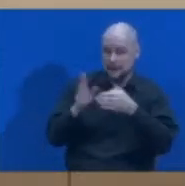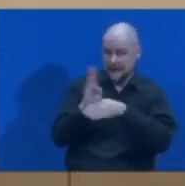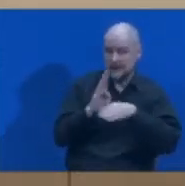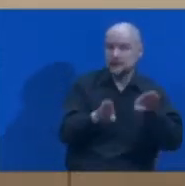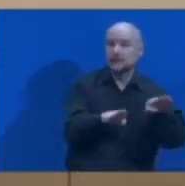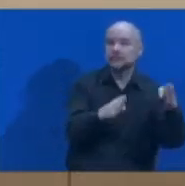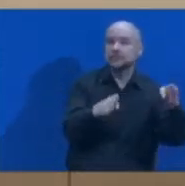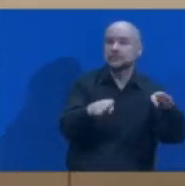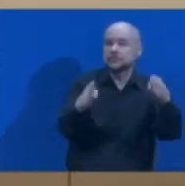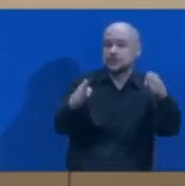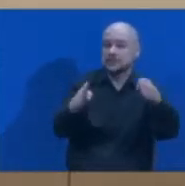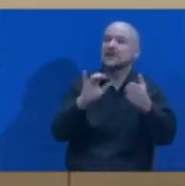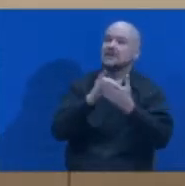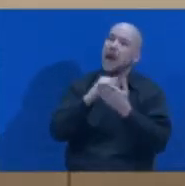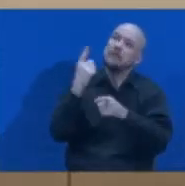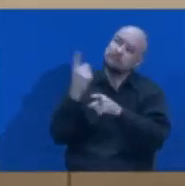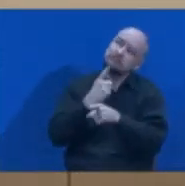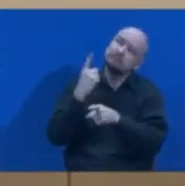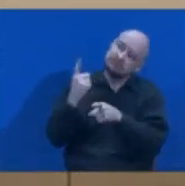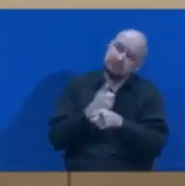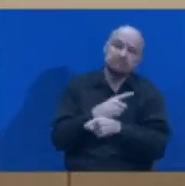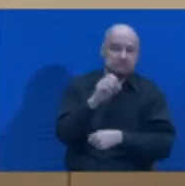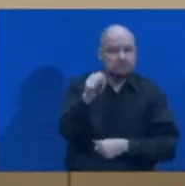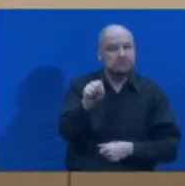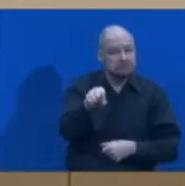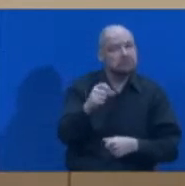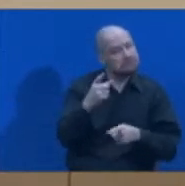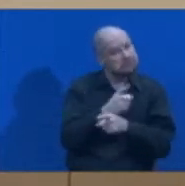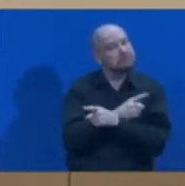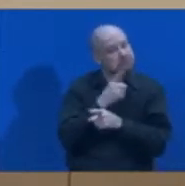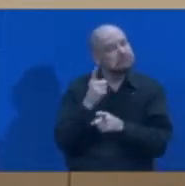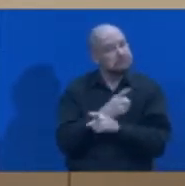restrictions is a reasonable approach. I